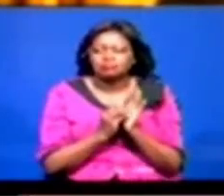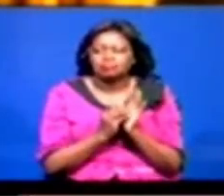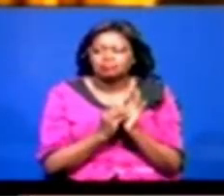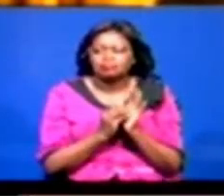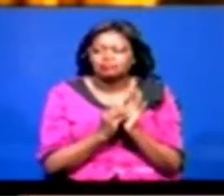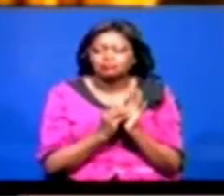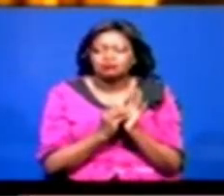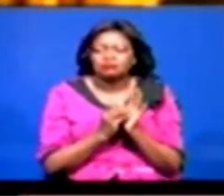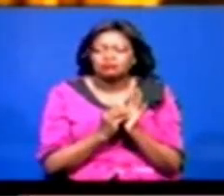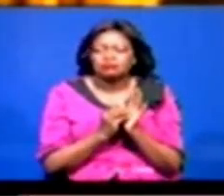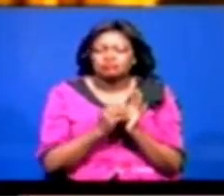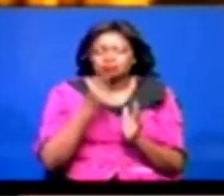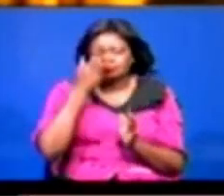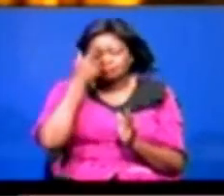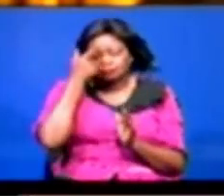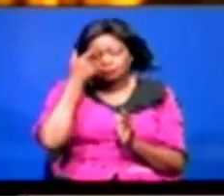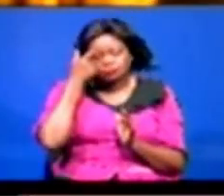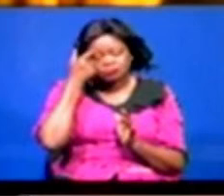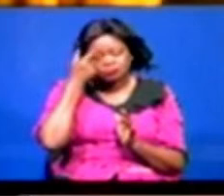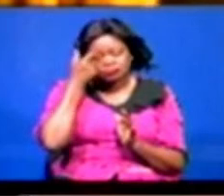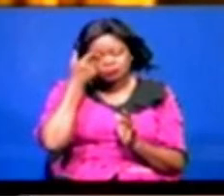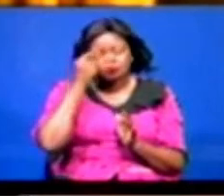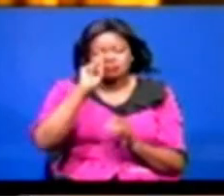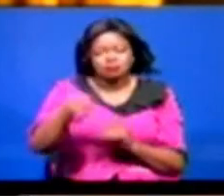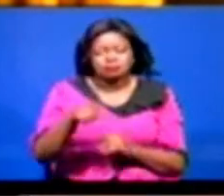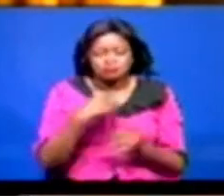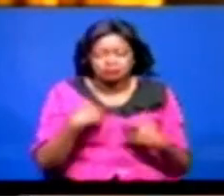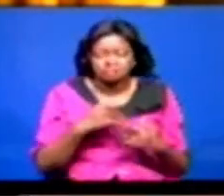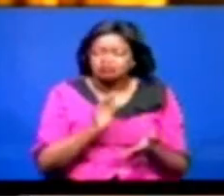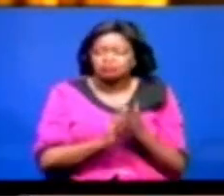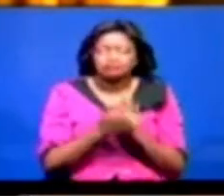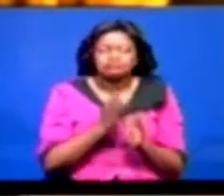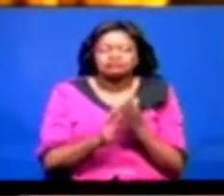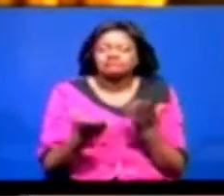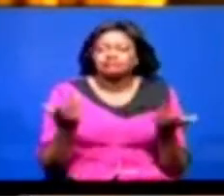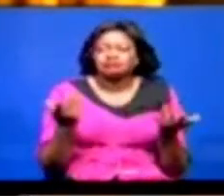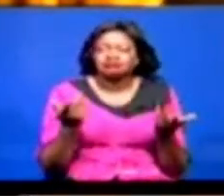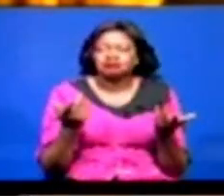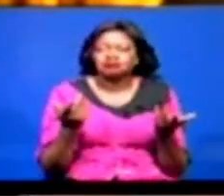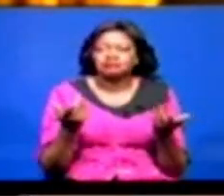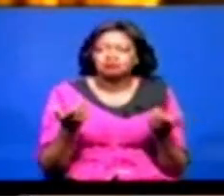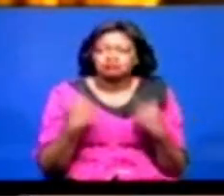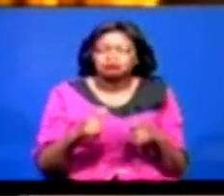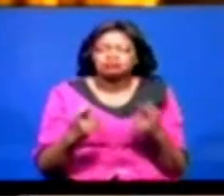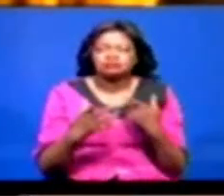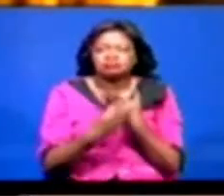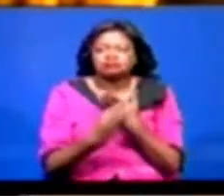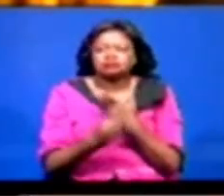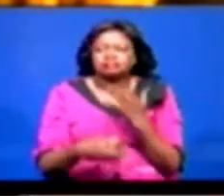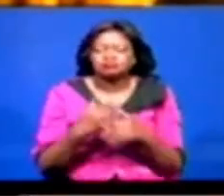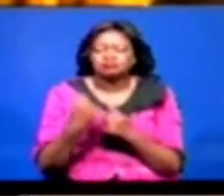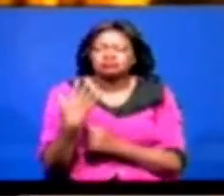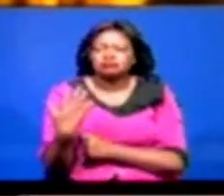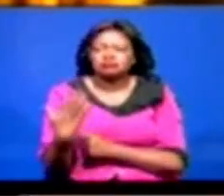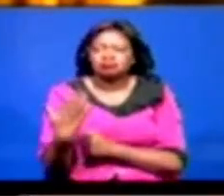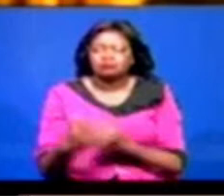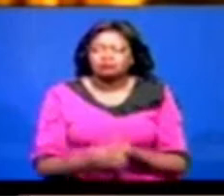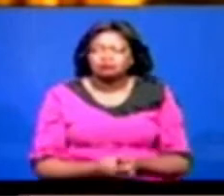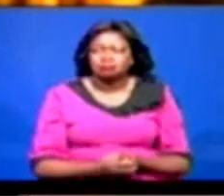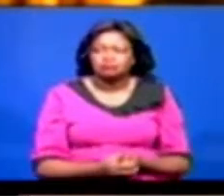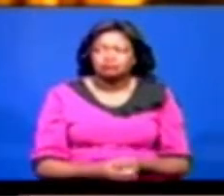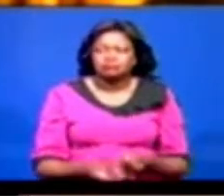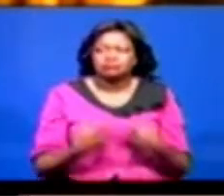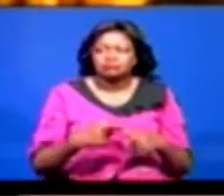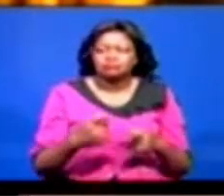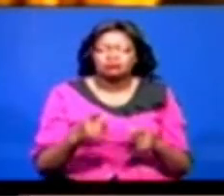the exercise that was being undertaken was wrong. None of them has picked a document, and they were allowed to take copies of all the documents. They were allowed to take